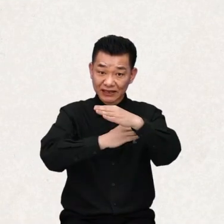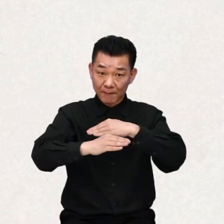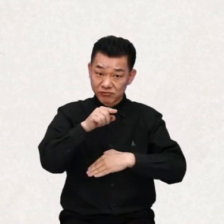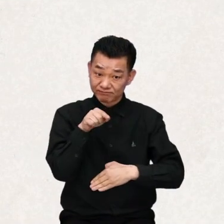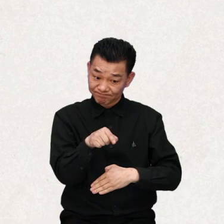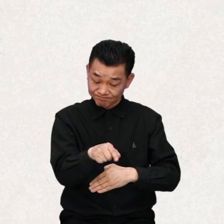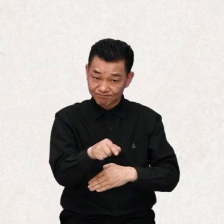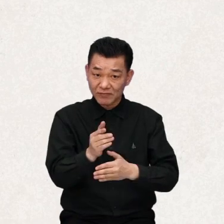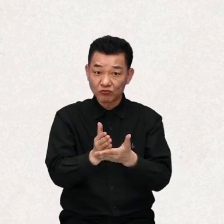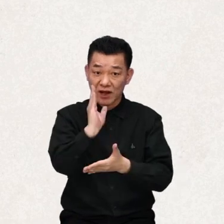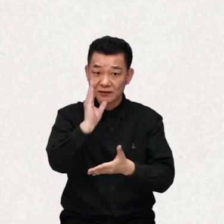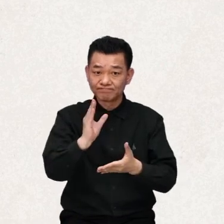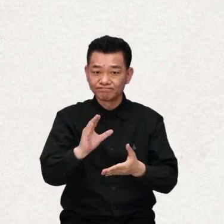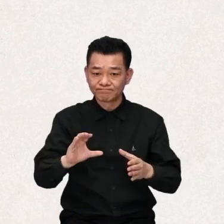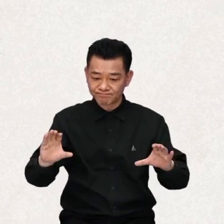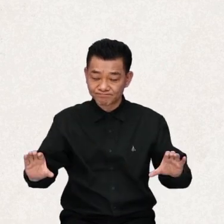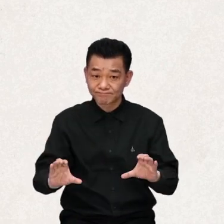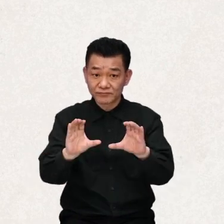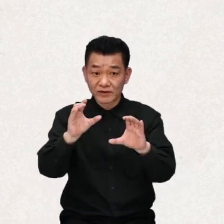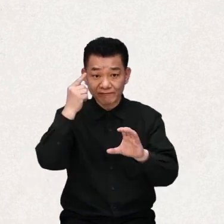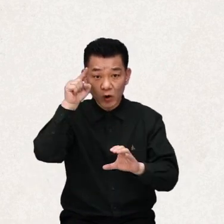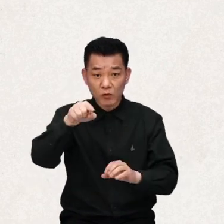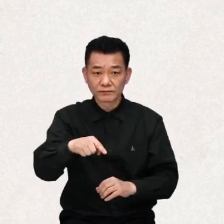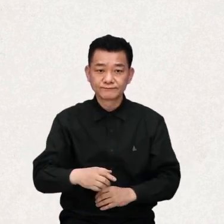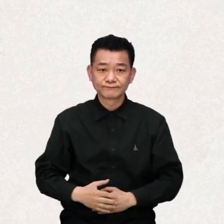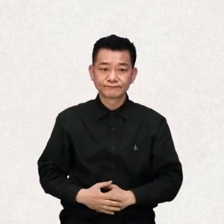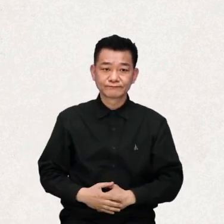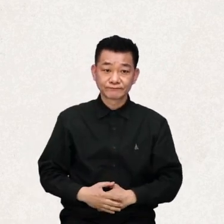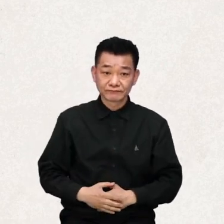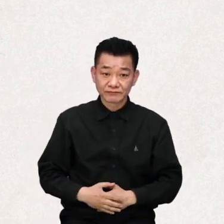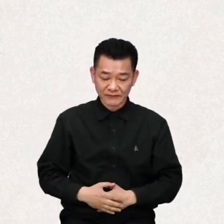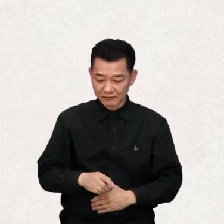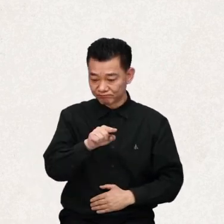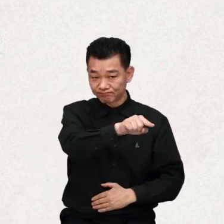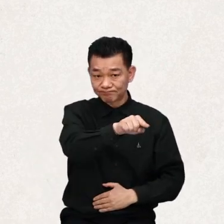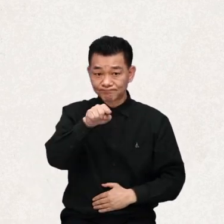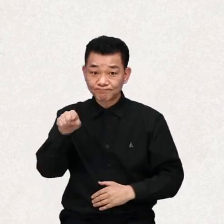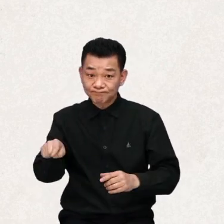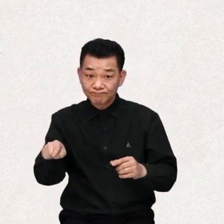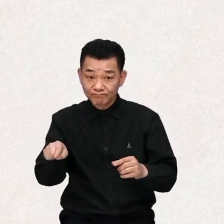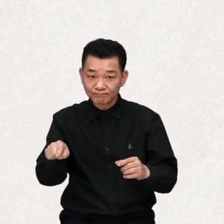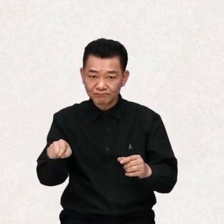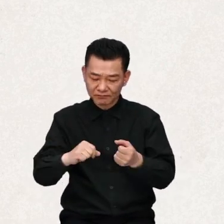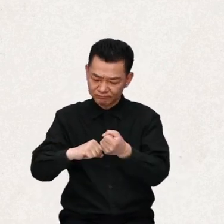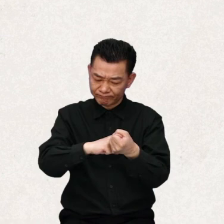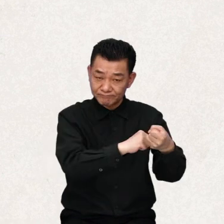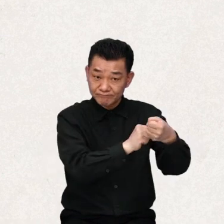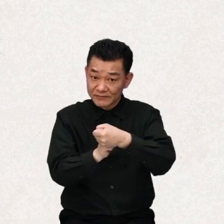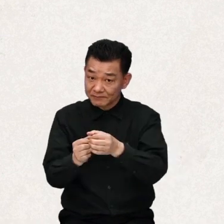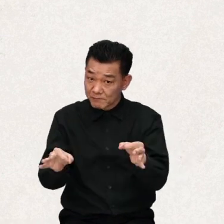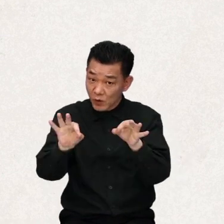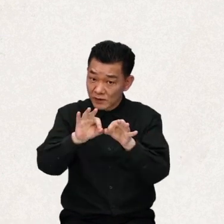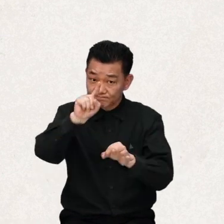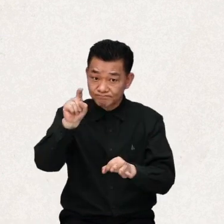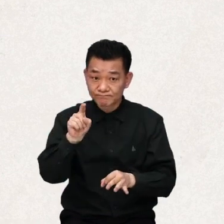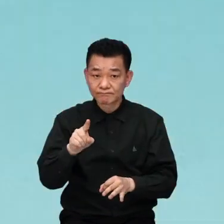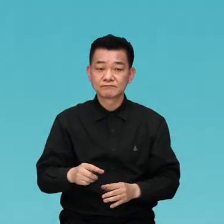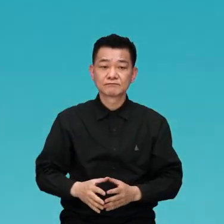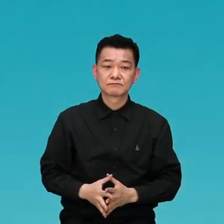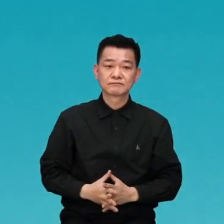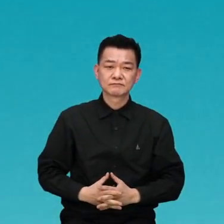You've mentioned that the interactive cooperation is important to ensure the rights of persons with disabilities,